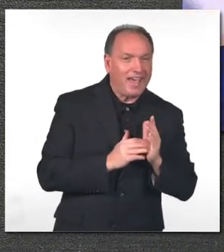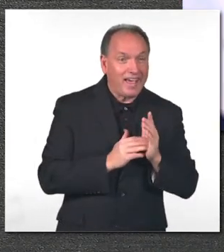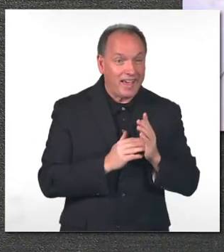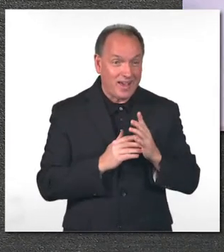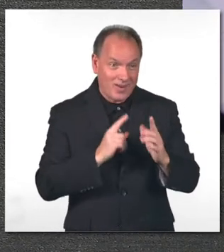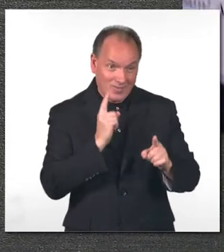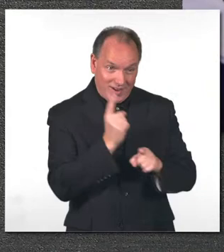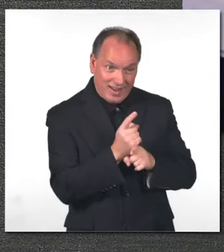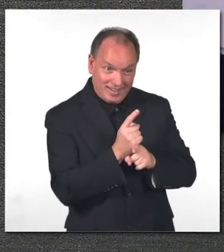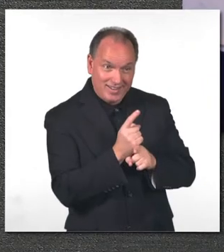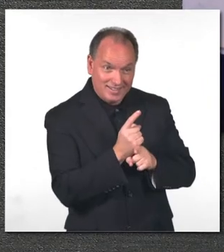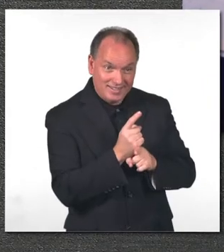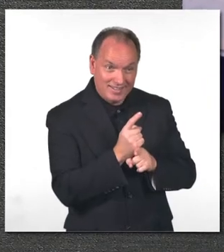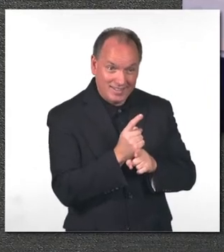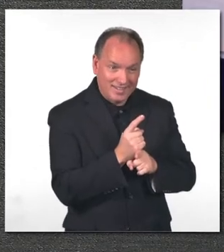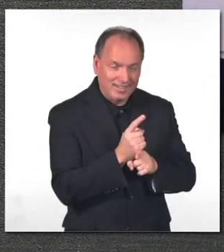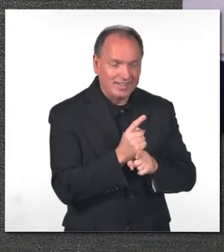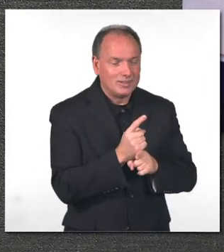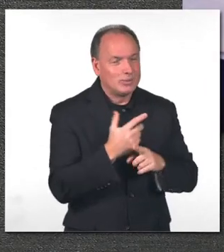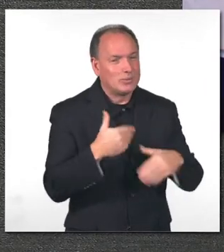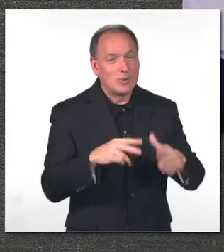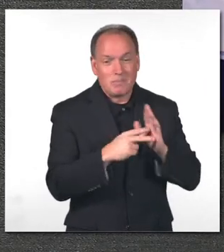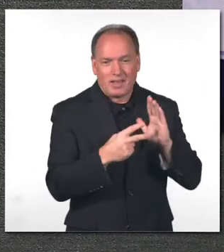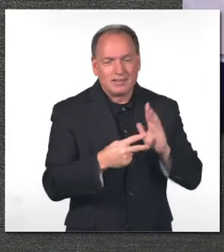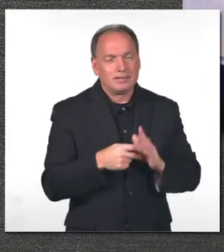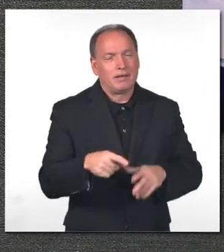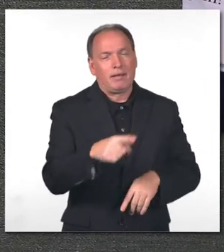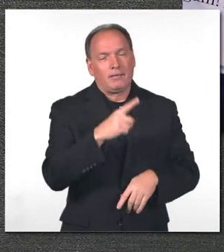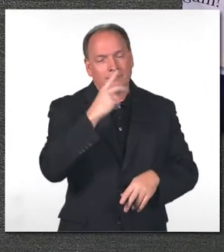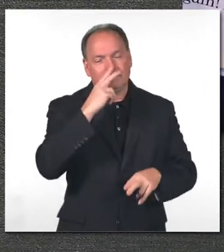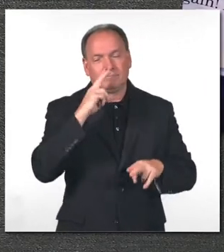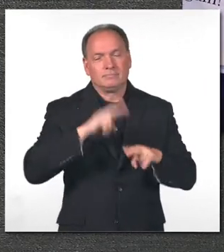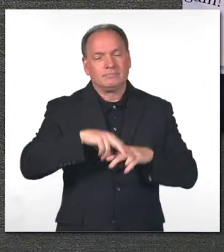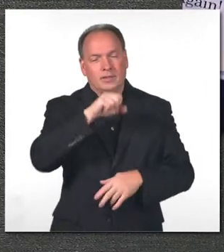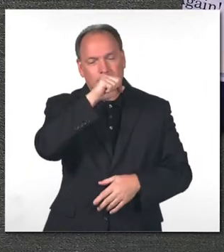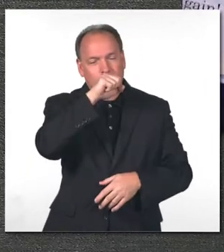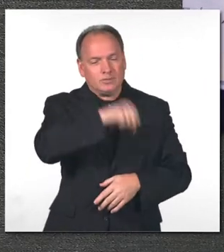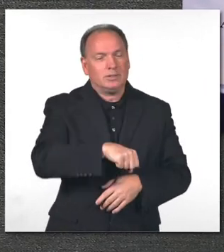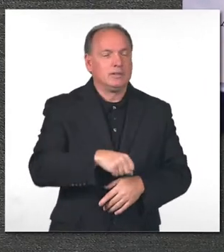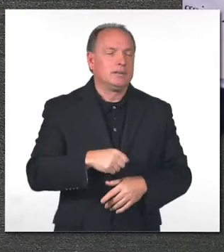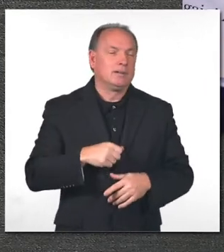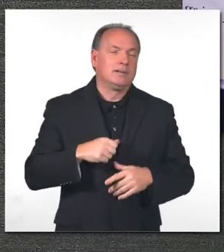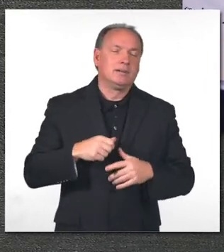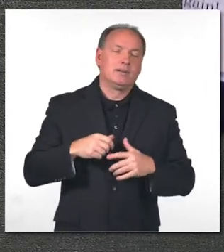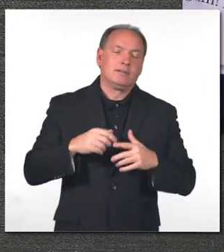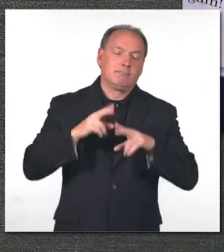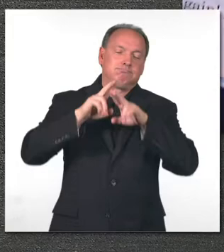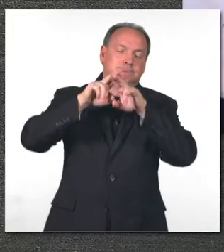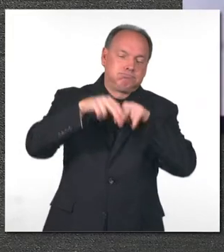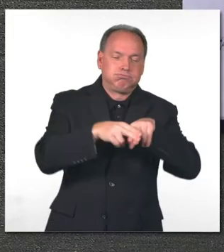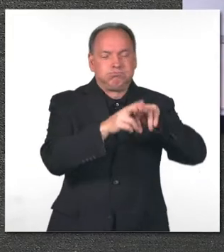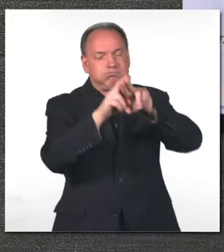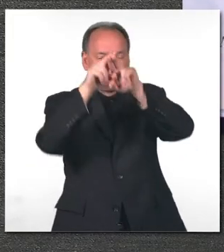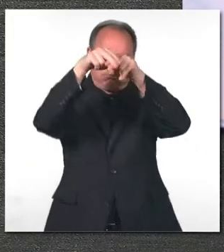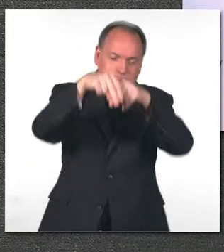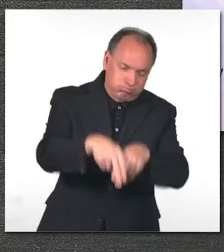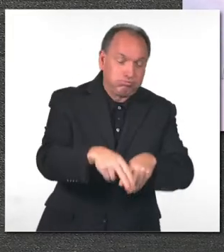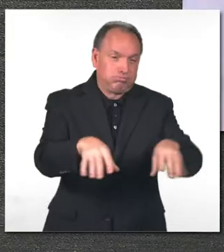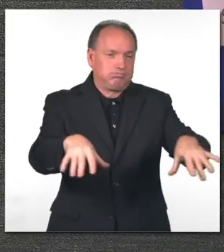Again! Again! Which means they really enjoyed the part of sledding, even the falling.